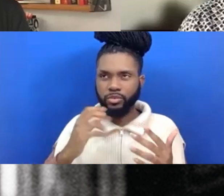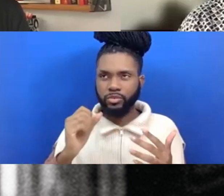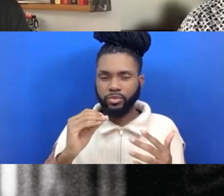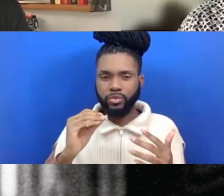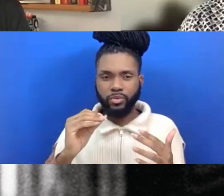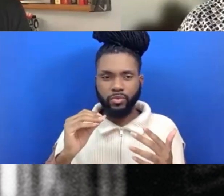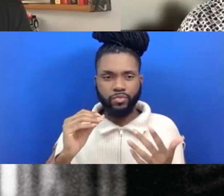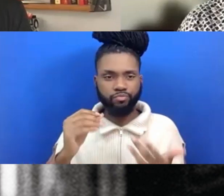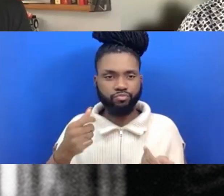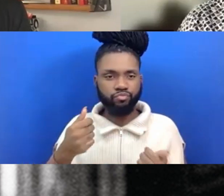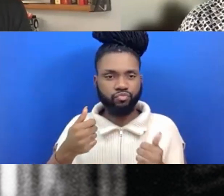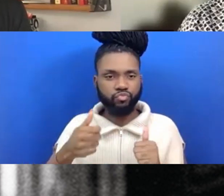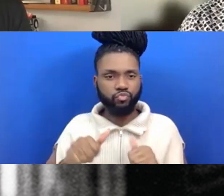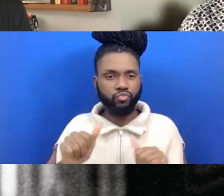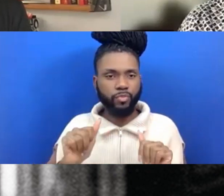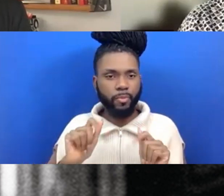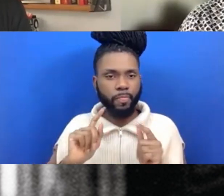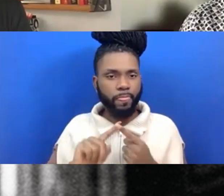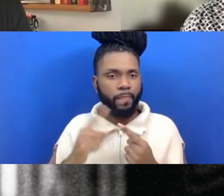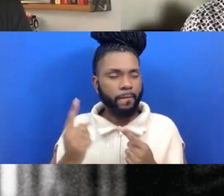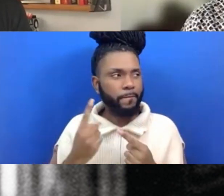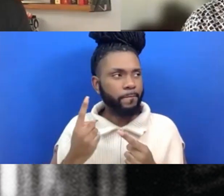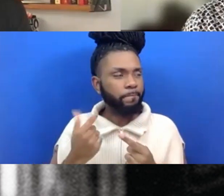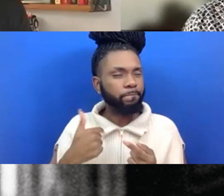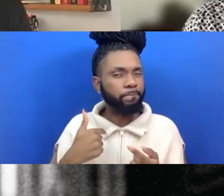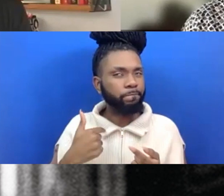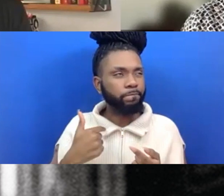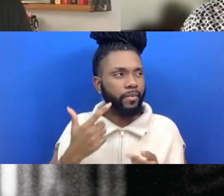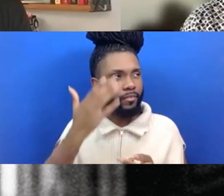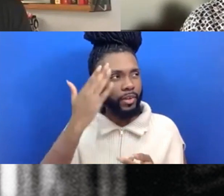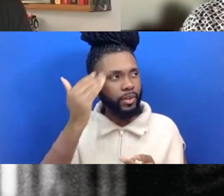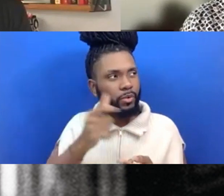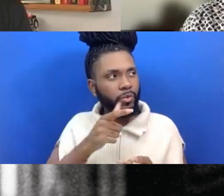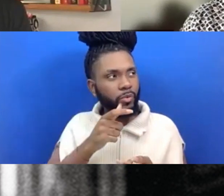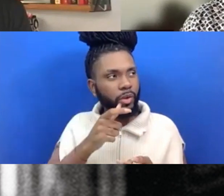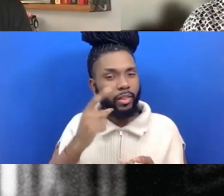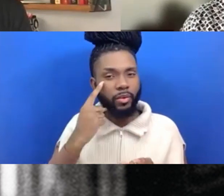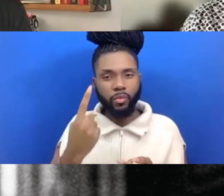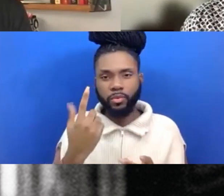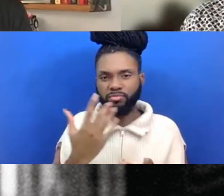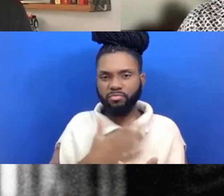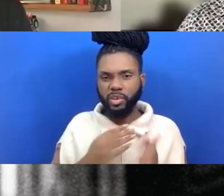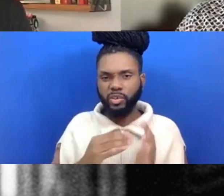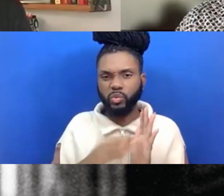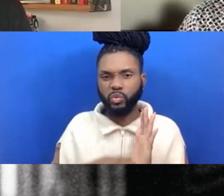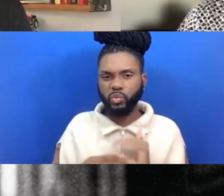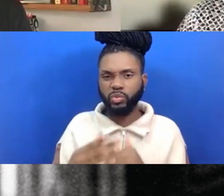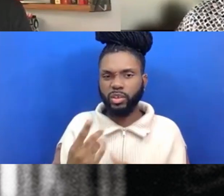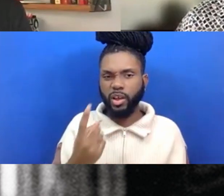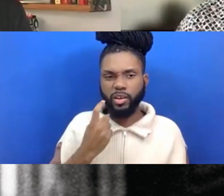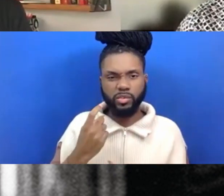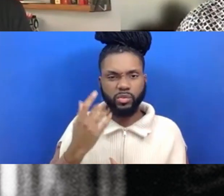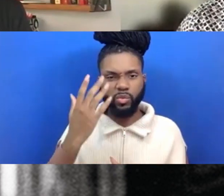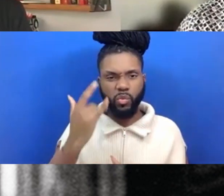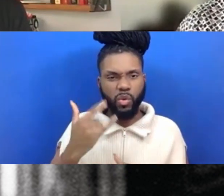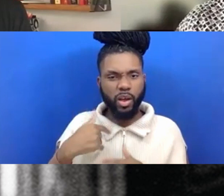to always, I mean, who was it? I think it was some of my students who were asking me about why I wrote